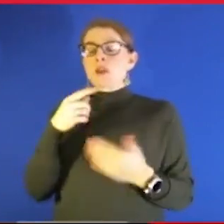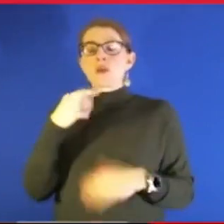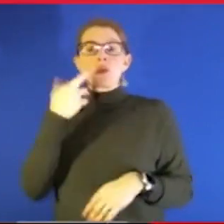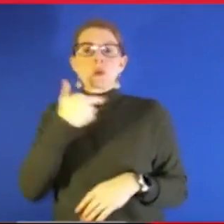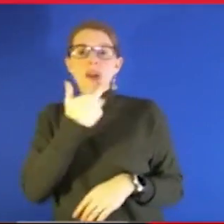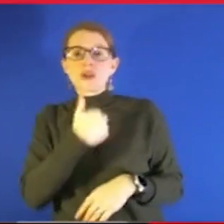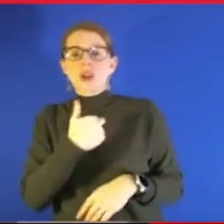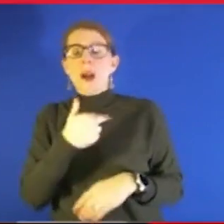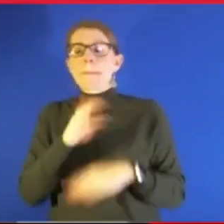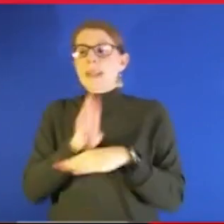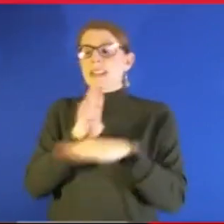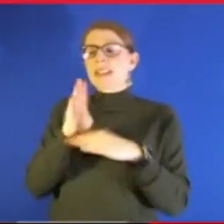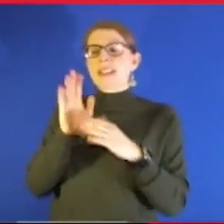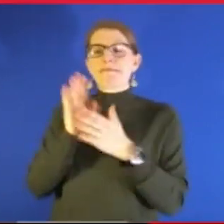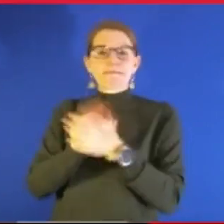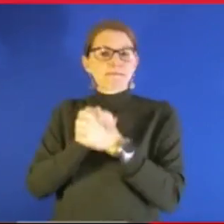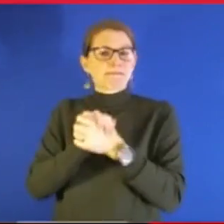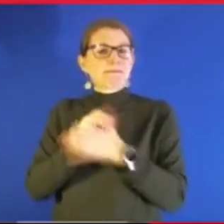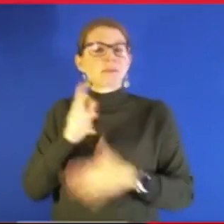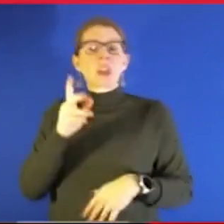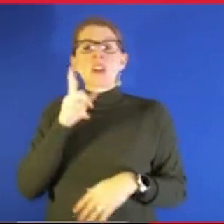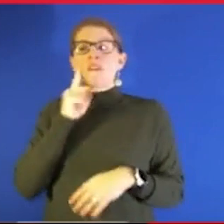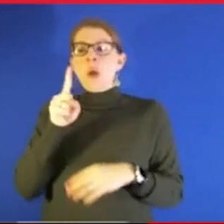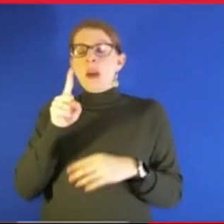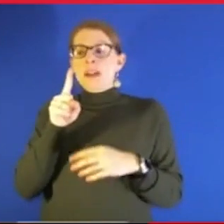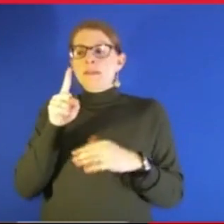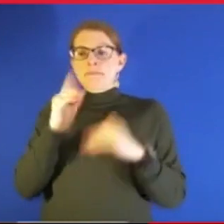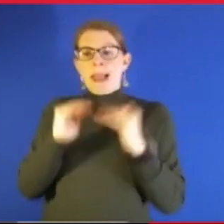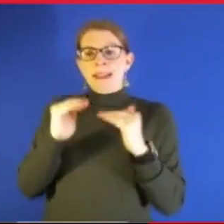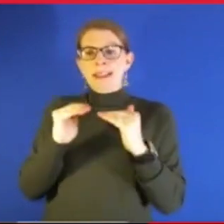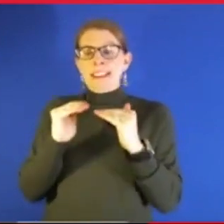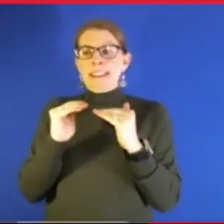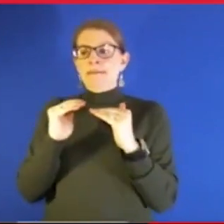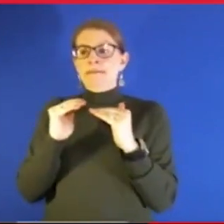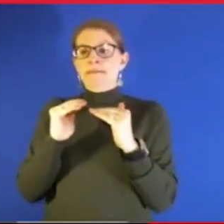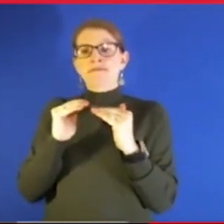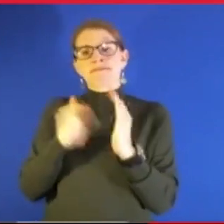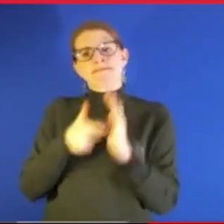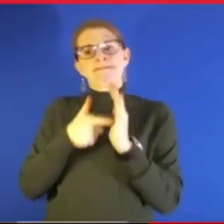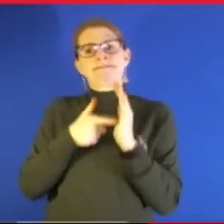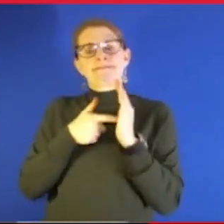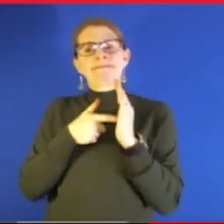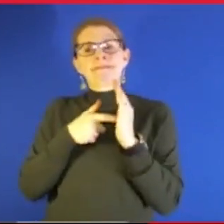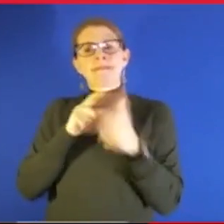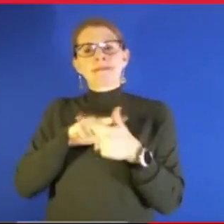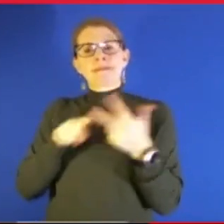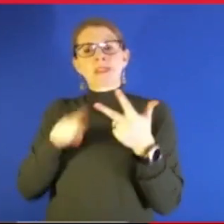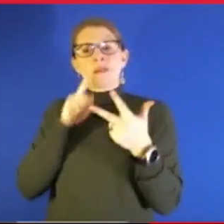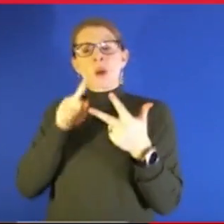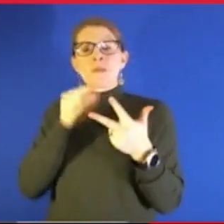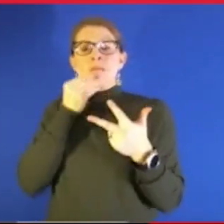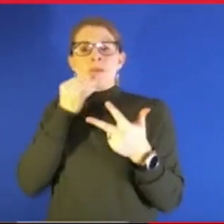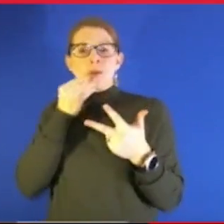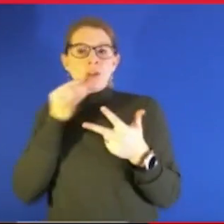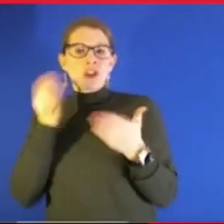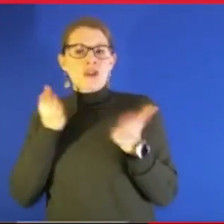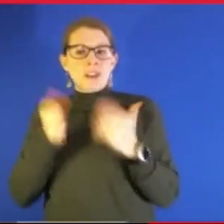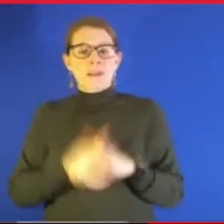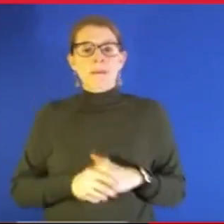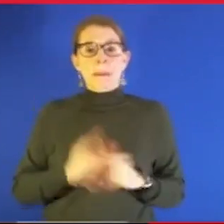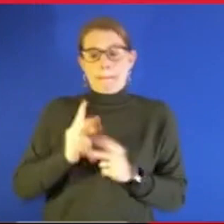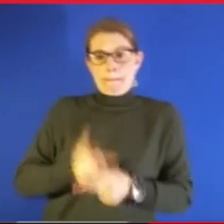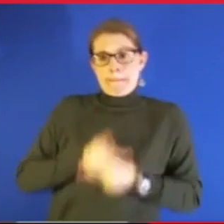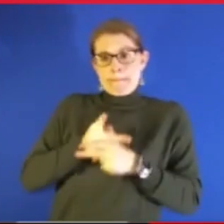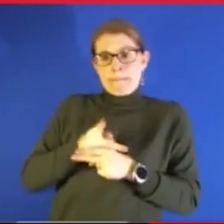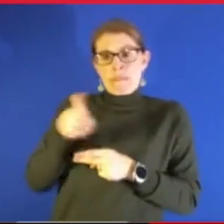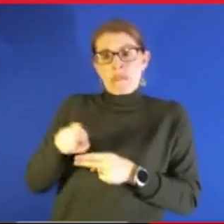people to do takeout and to do delivery as well. I think those are important options. But we have to be careful. We all have to be cautious.